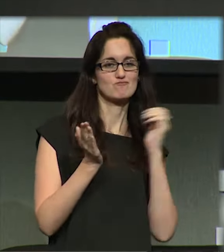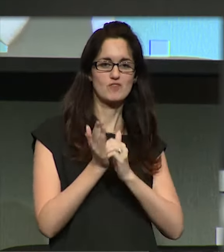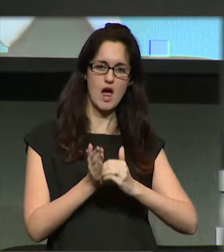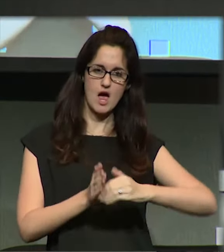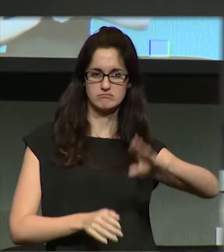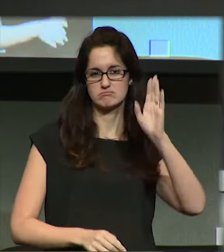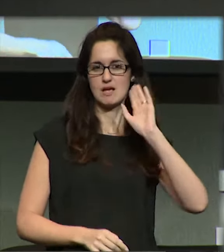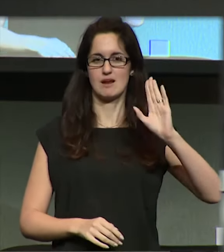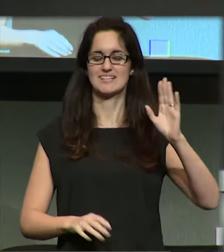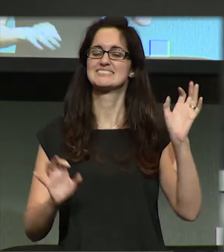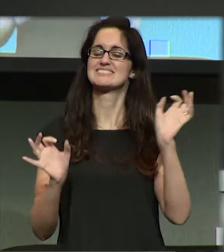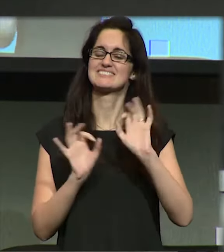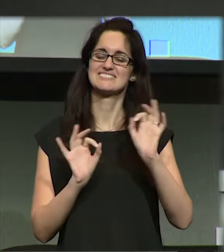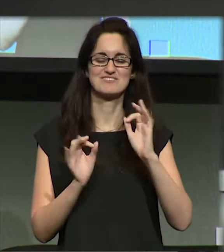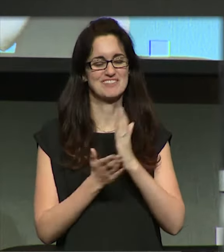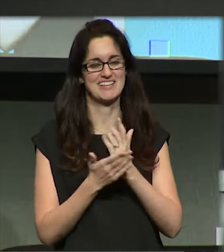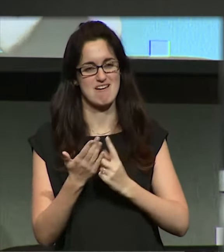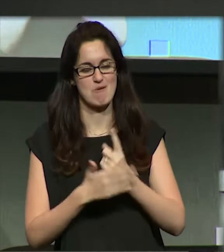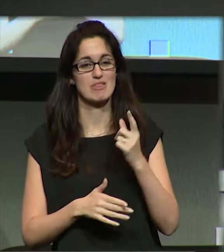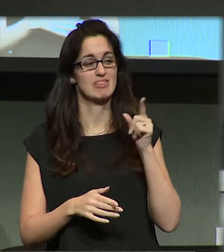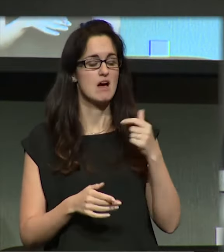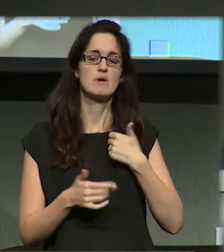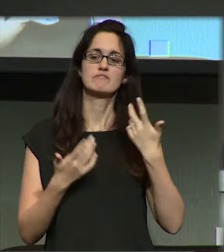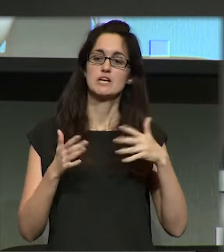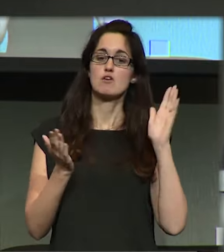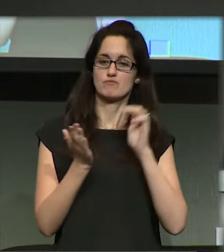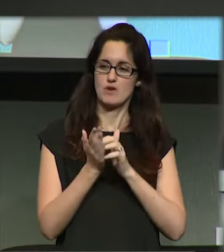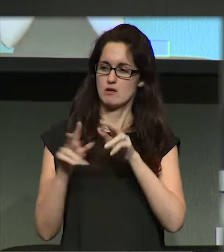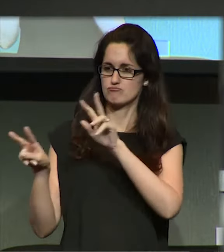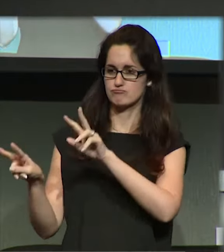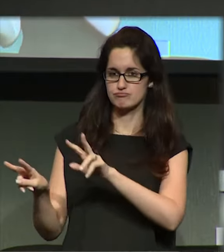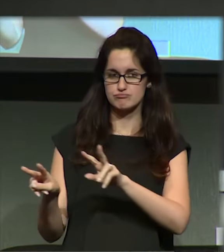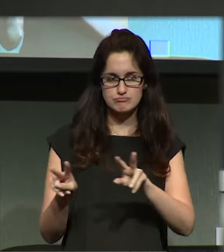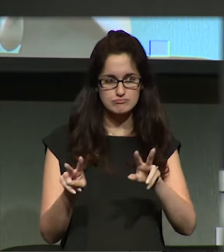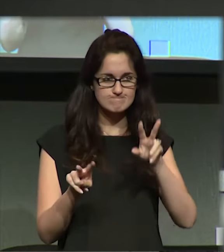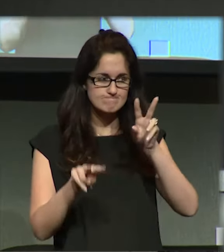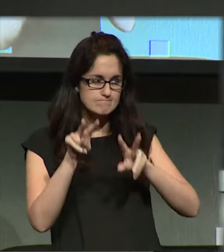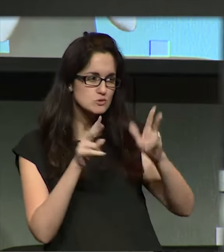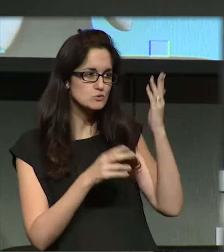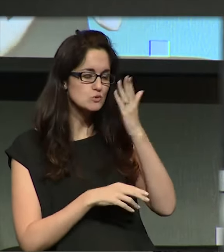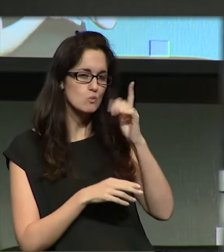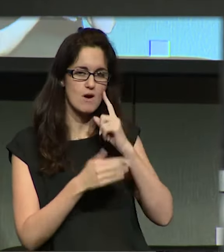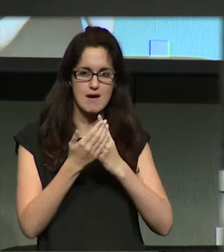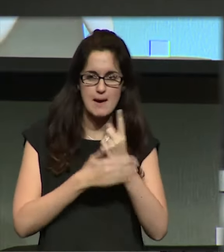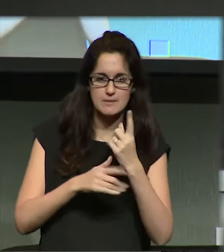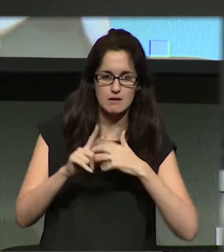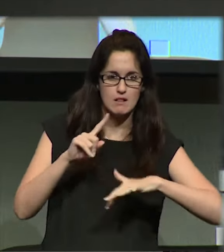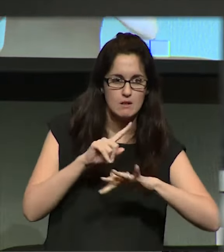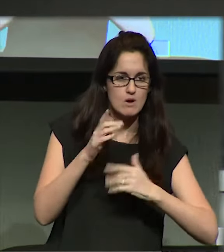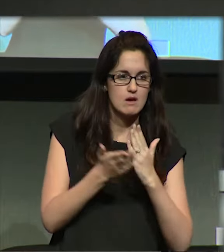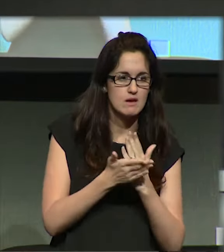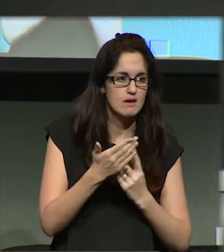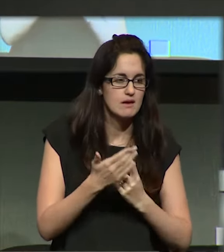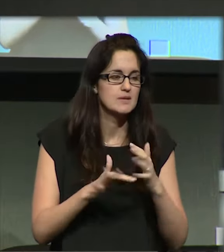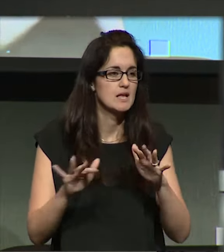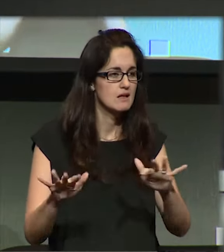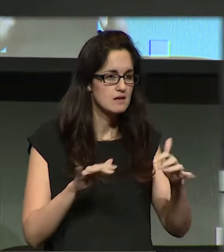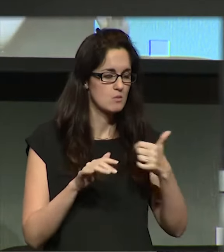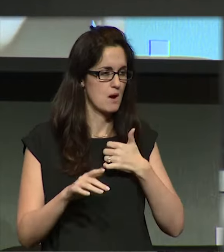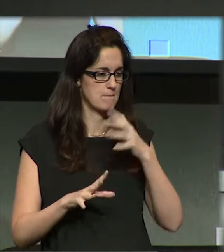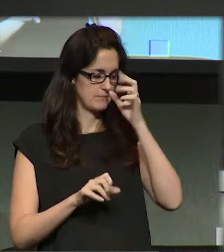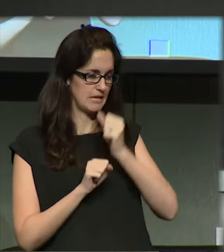I had time to have a look around and see what was good about the place and what was kind of in line with what I had believed, given my own